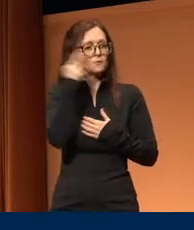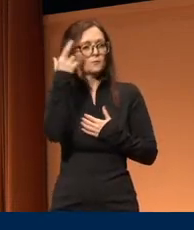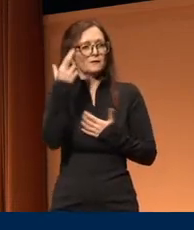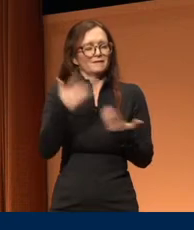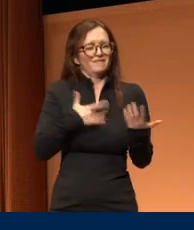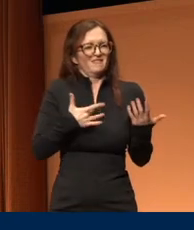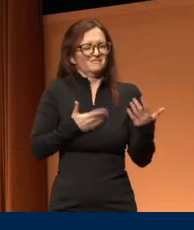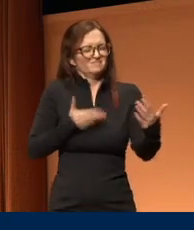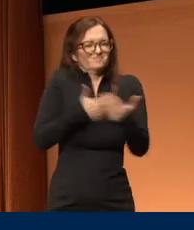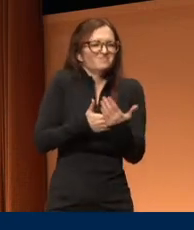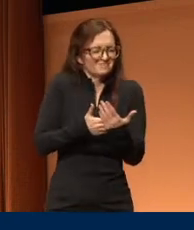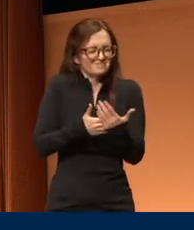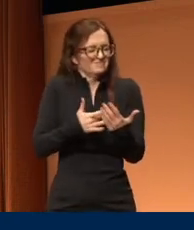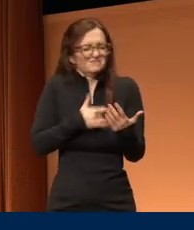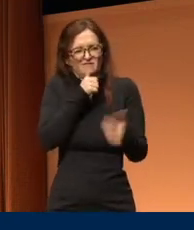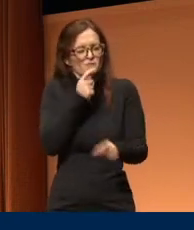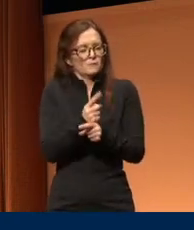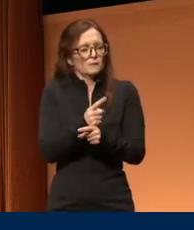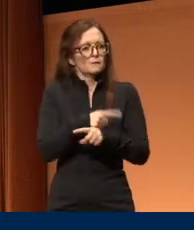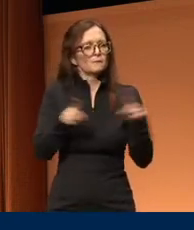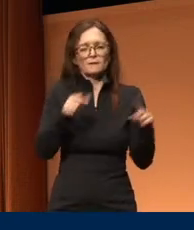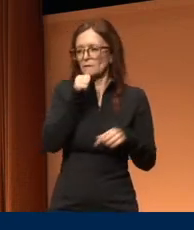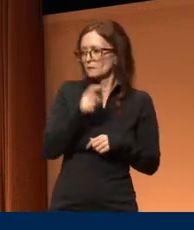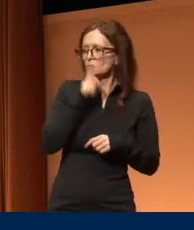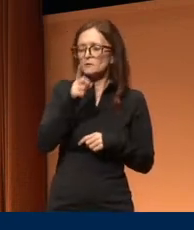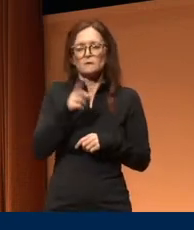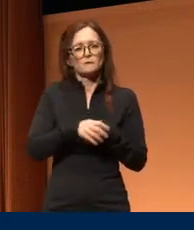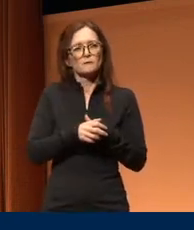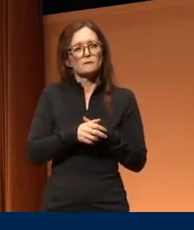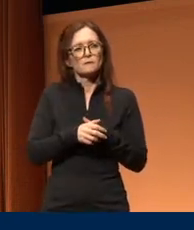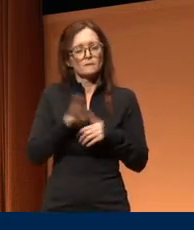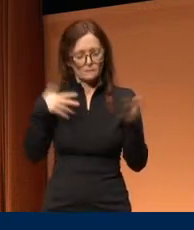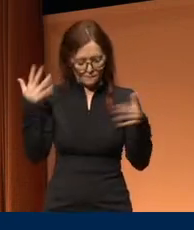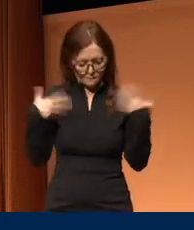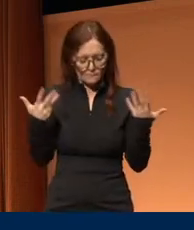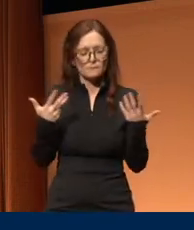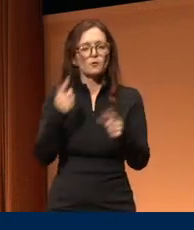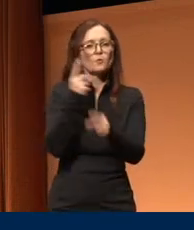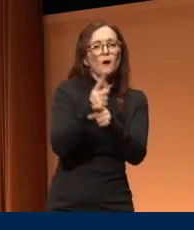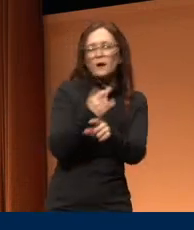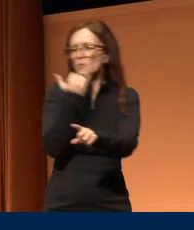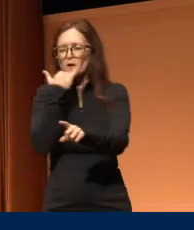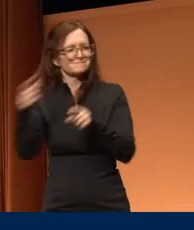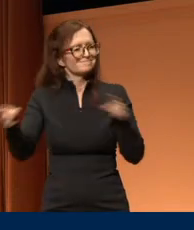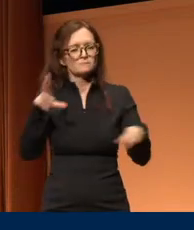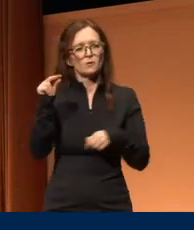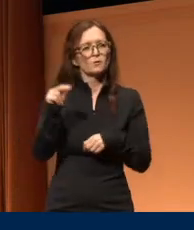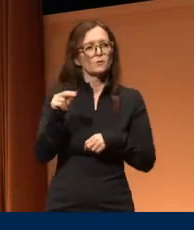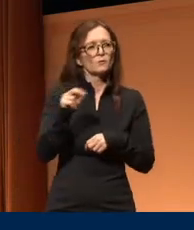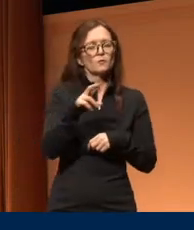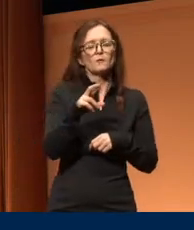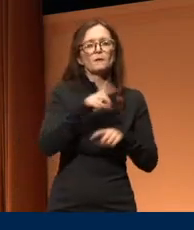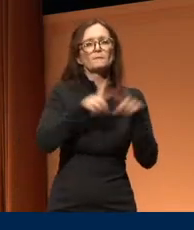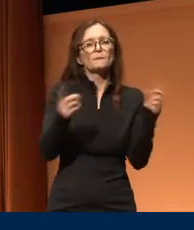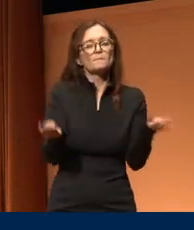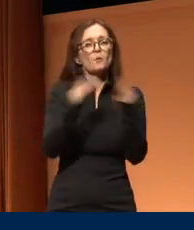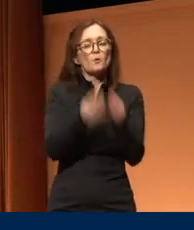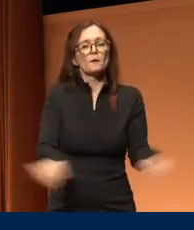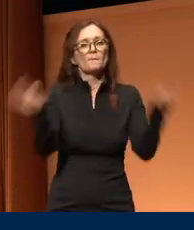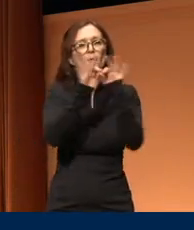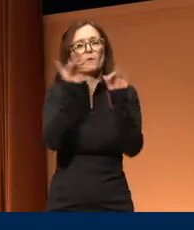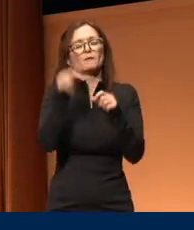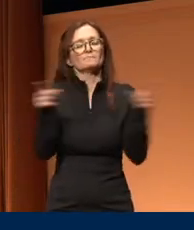conviction that there are no such things as right and wrong, or true and false answers in